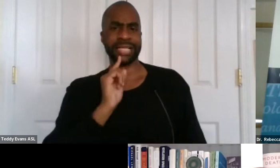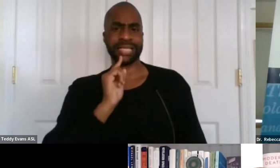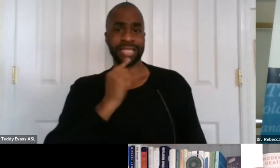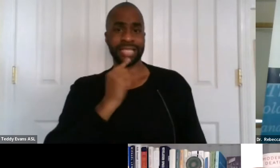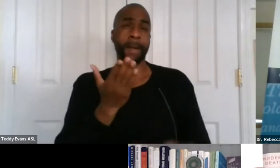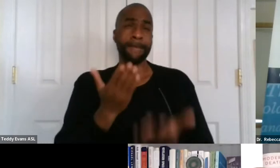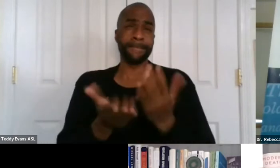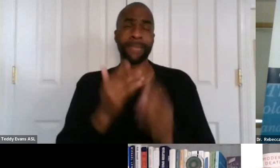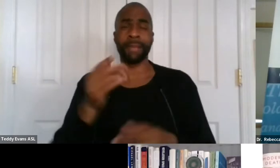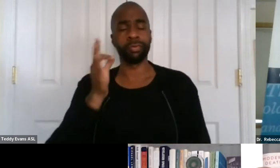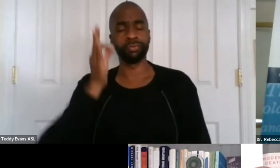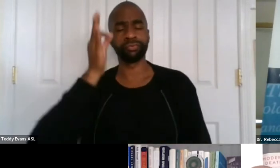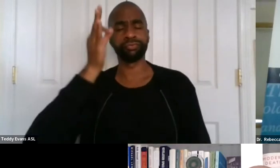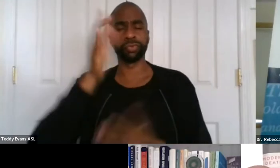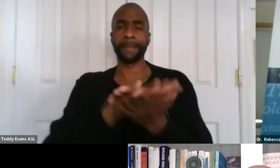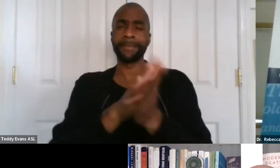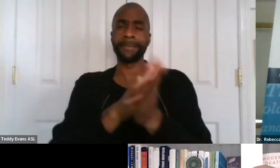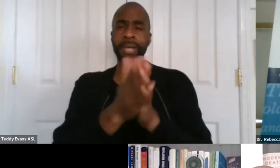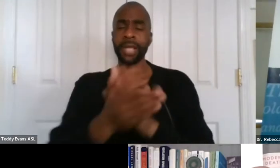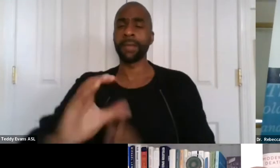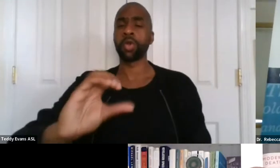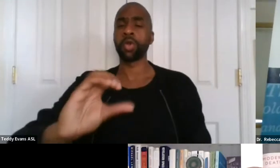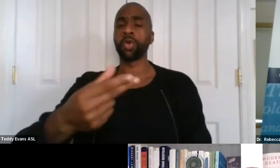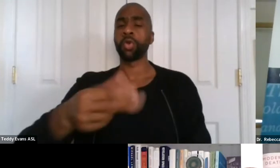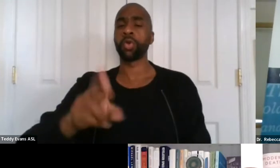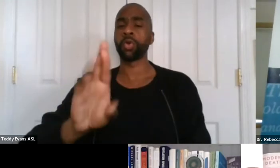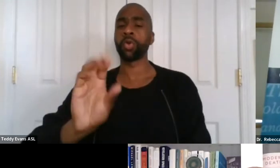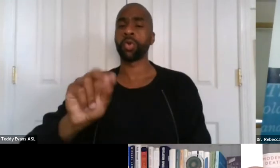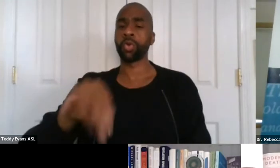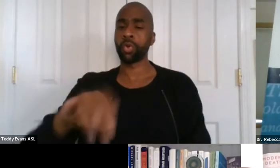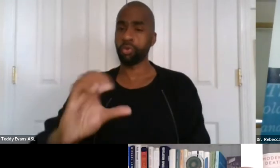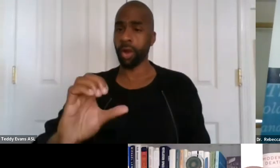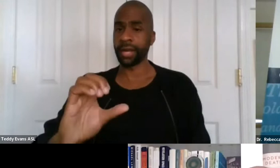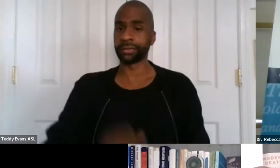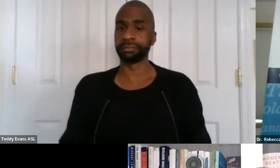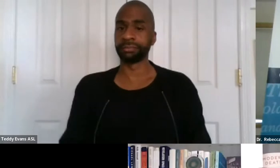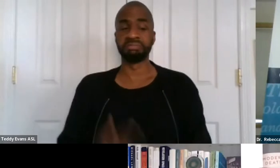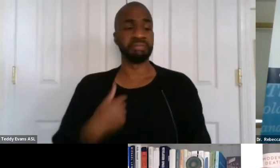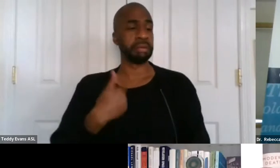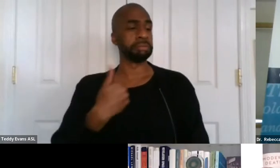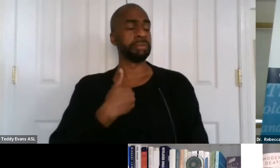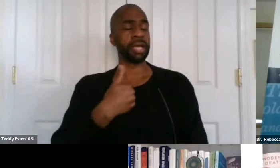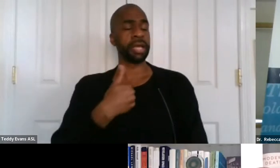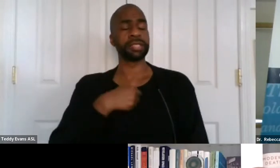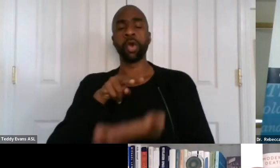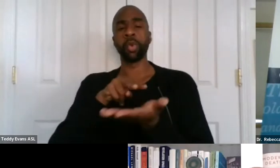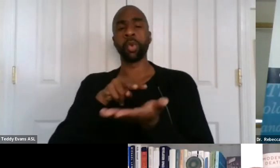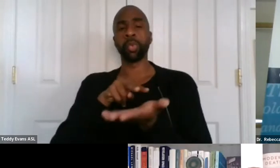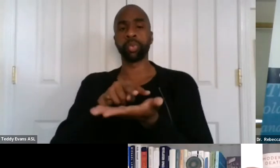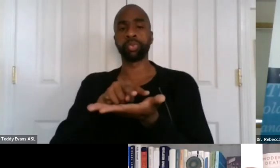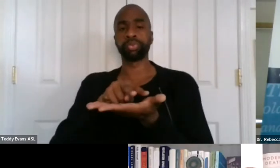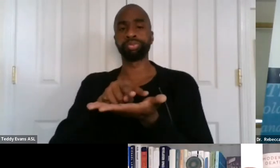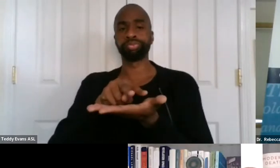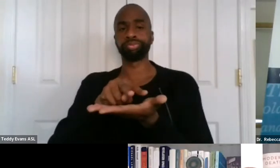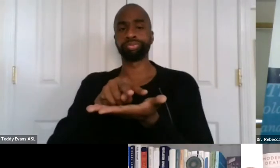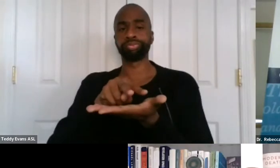pain. When I was injured, I had this MRI performed, and the MRI showed all these different abnormalities that sounded